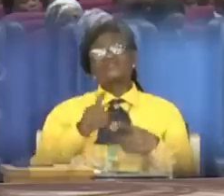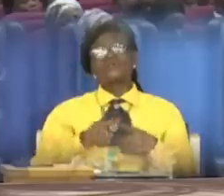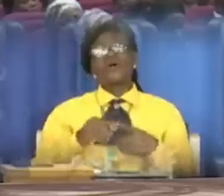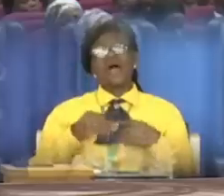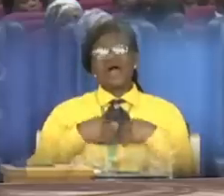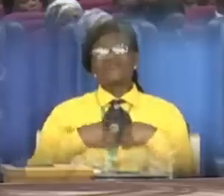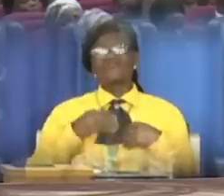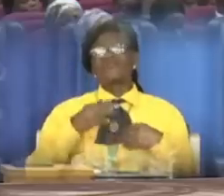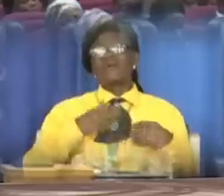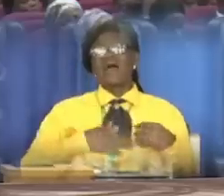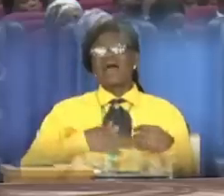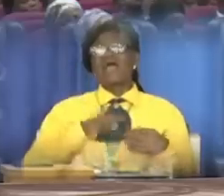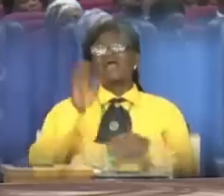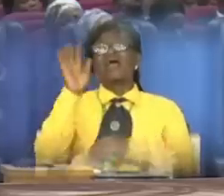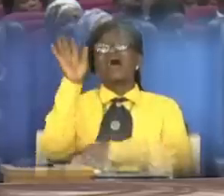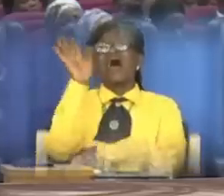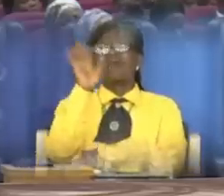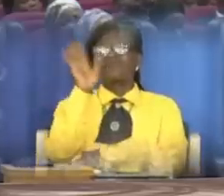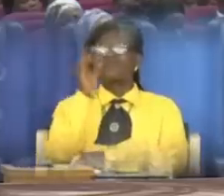Lagos.